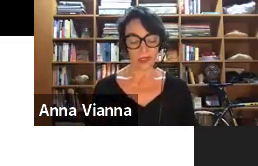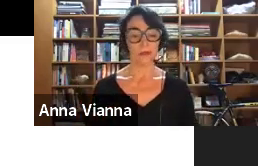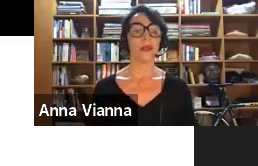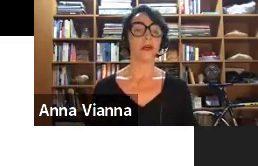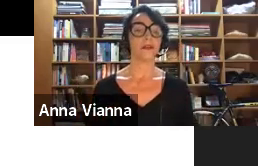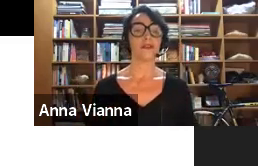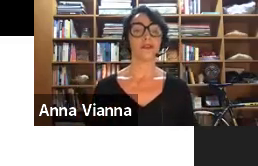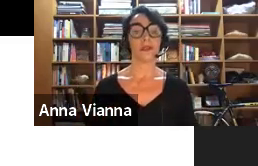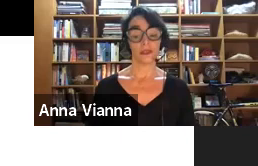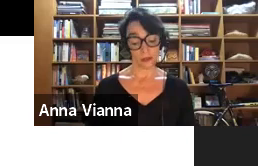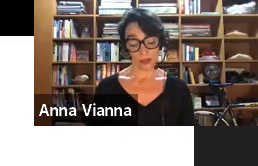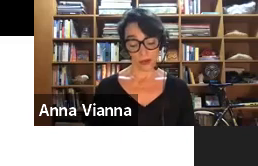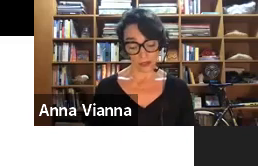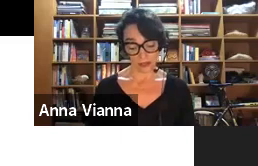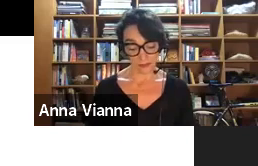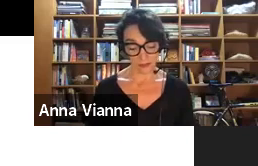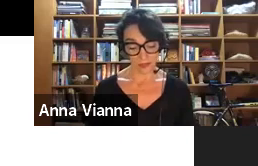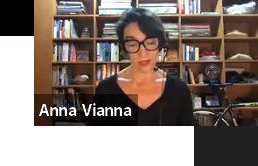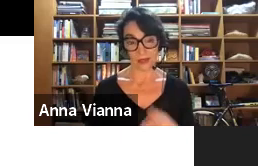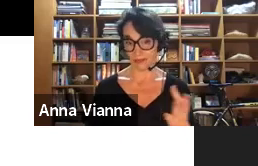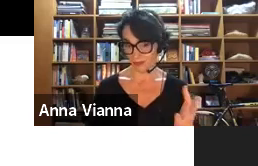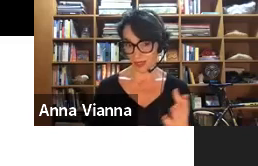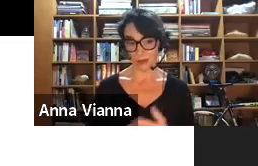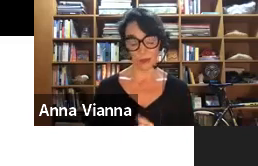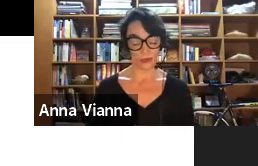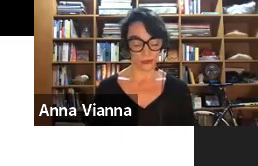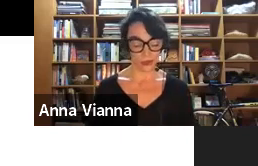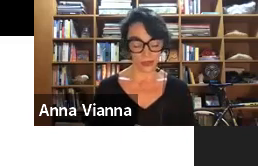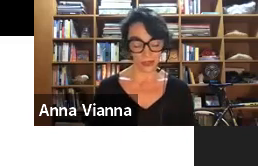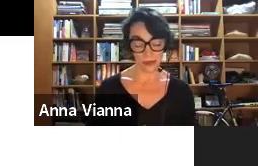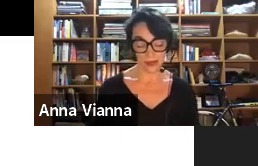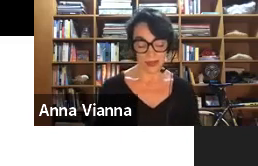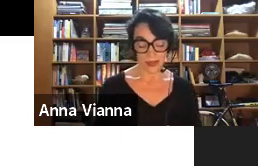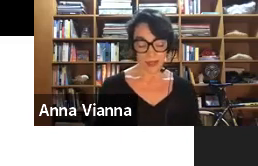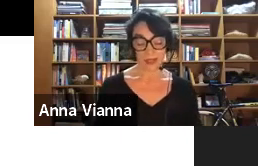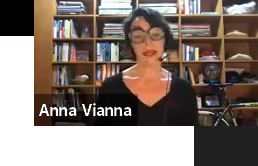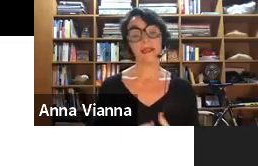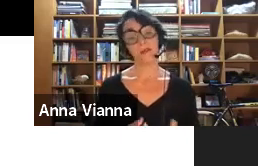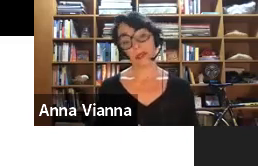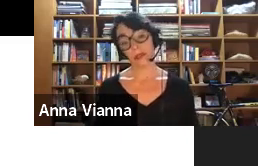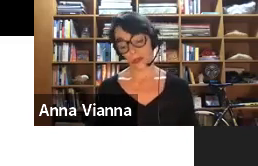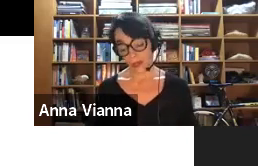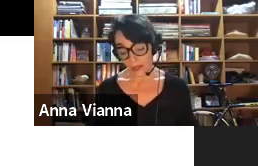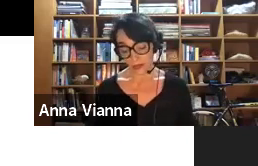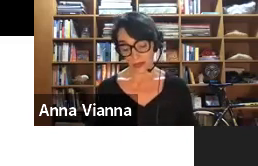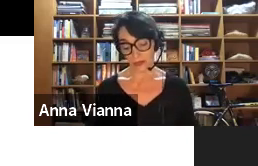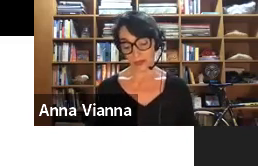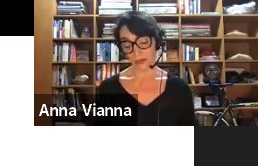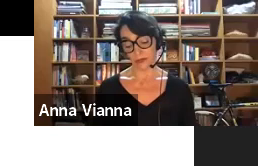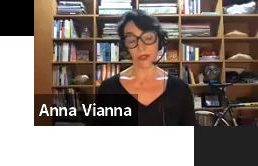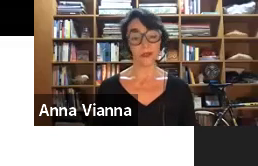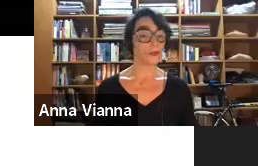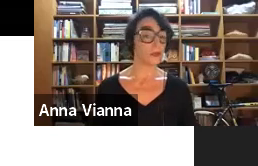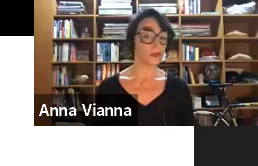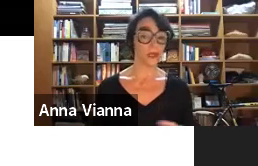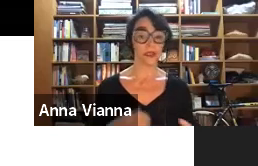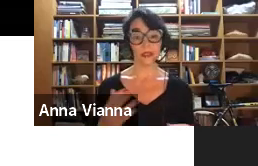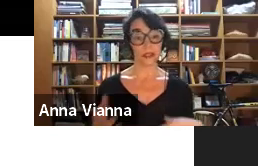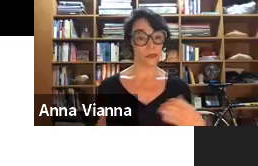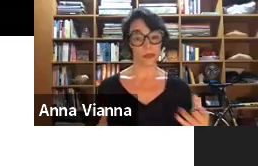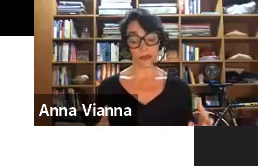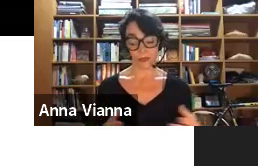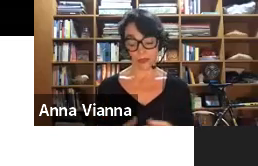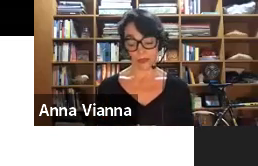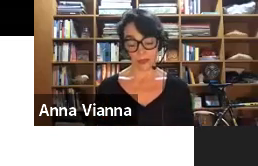Portuguese belonged to Elizabeth Hart. That's a picture of her here. And I had the pleasure and the honor of being her booth mate